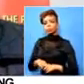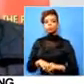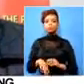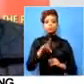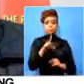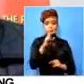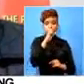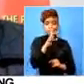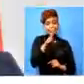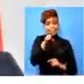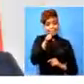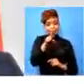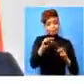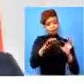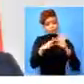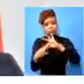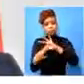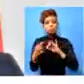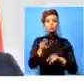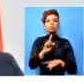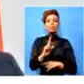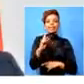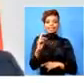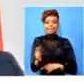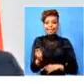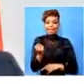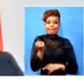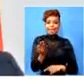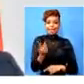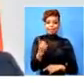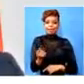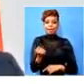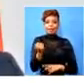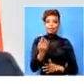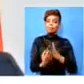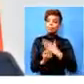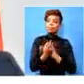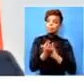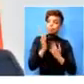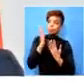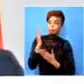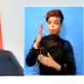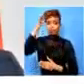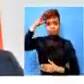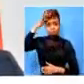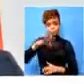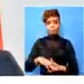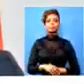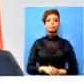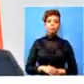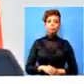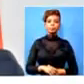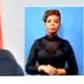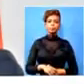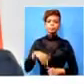directly to what we called the tenderization of the state. Breaking down the state into